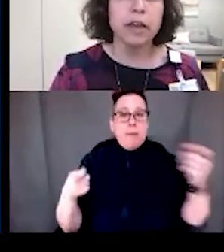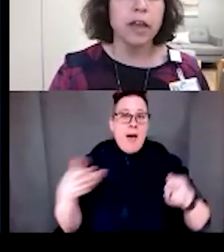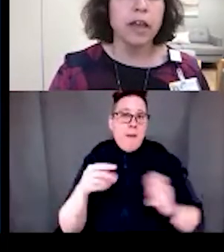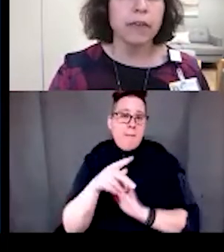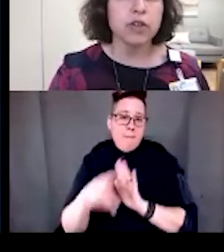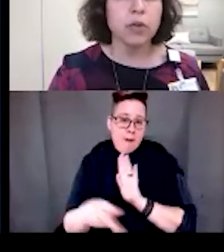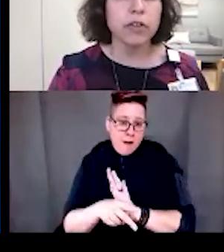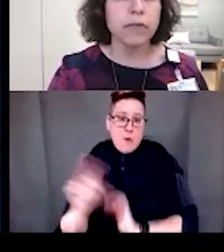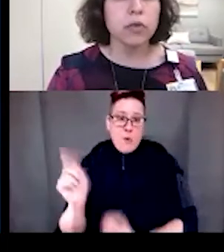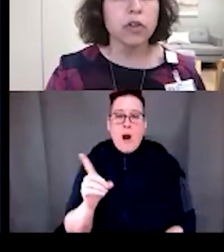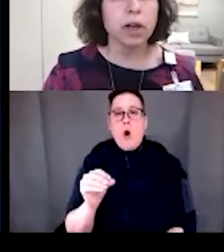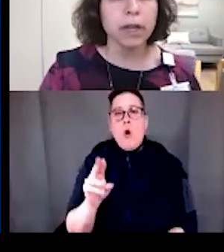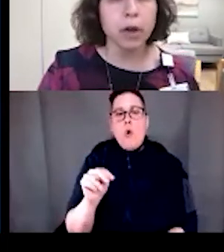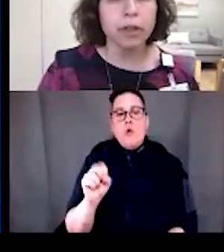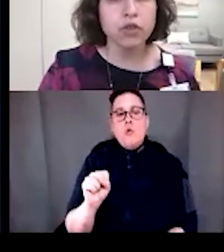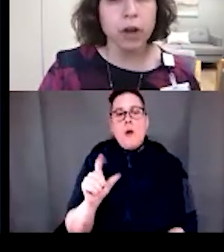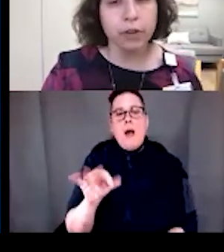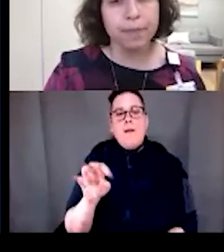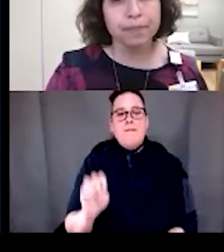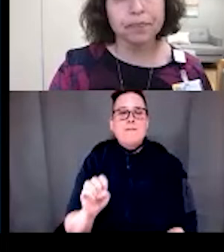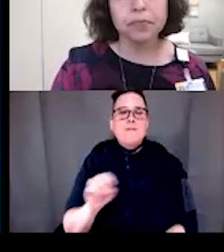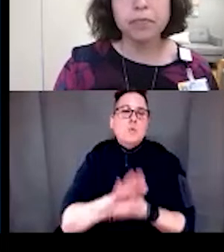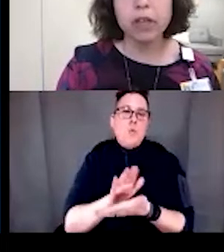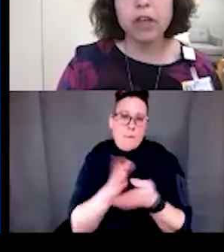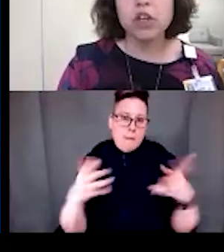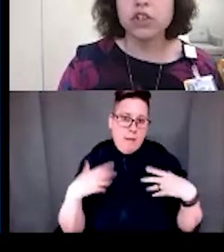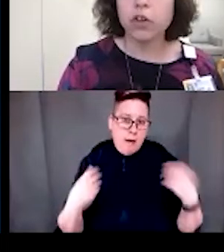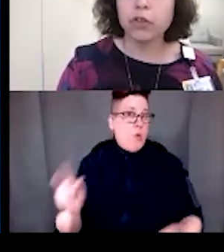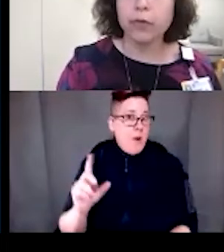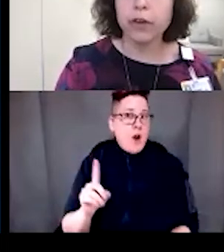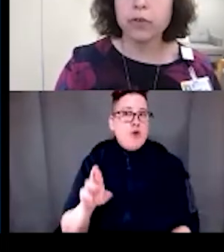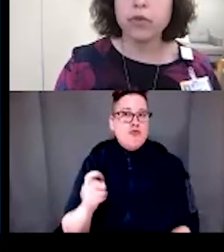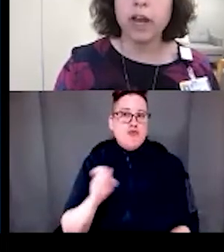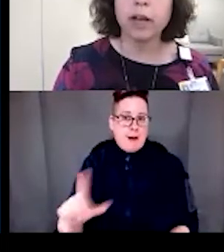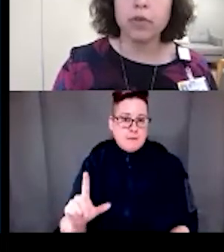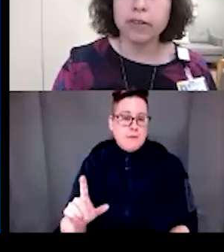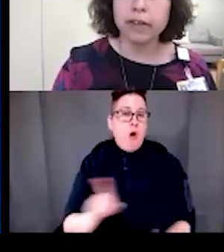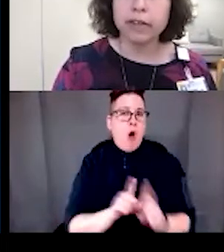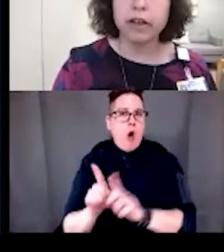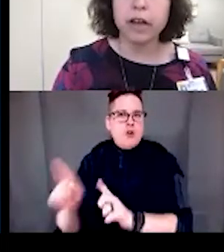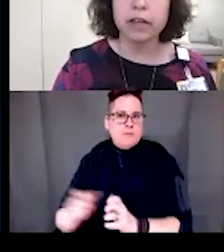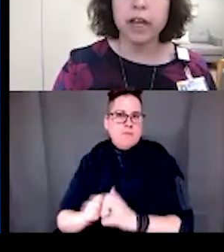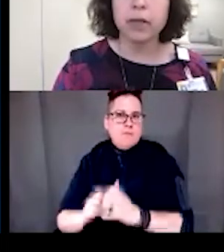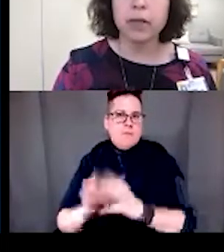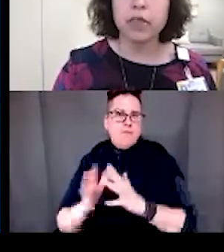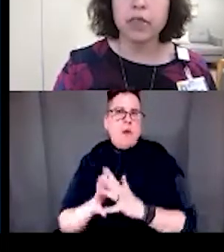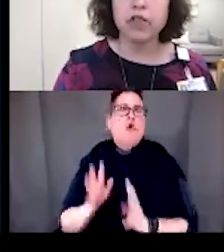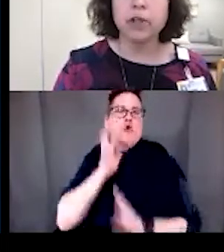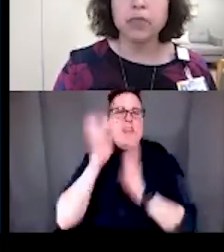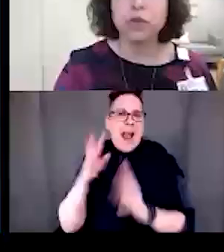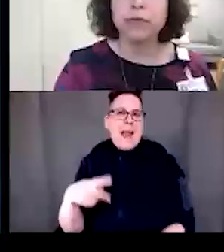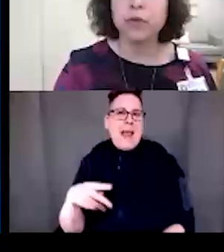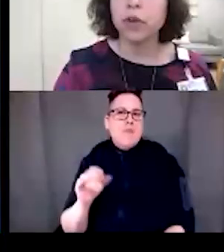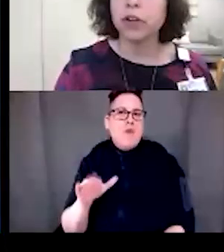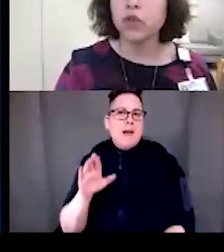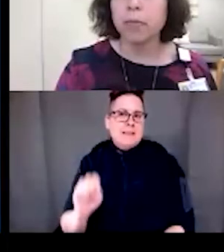Policy at the Dornsife School of Public Health at Drexel. She's also the founder of Creating Presence, an online organizational